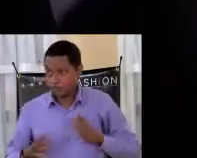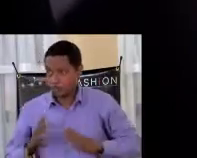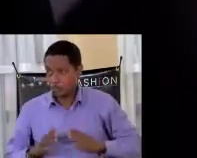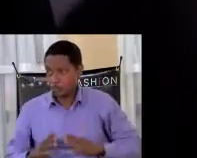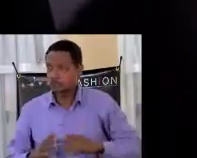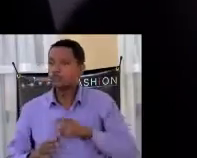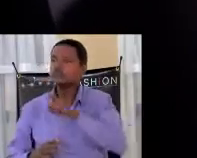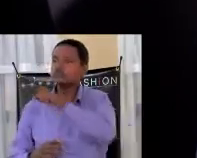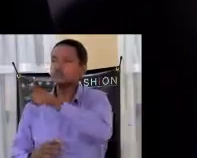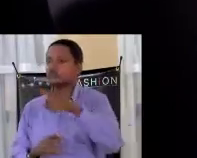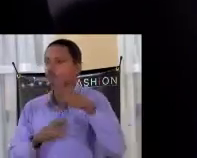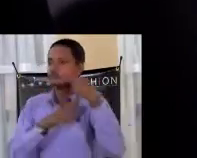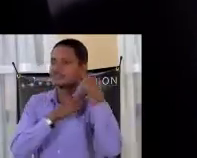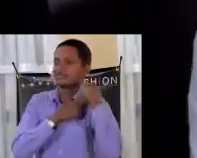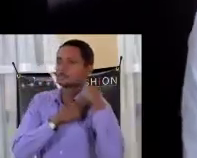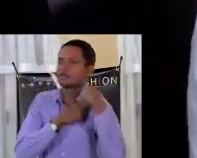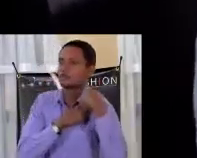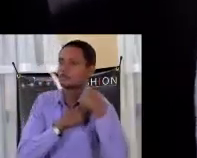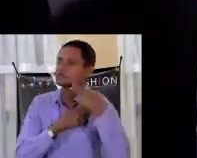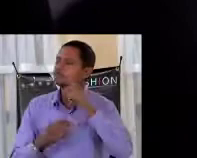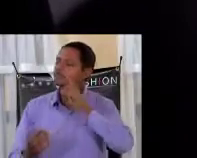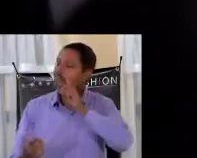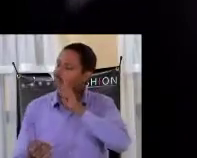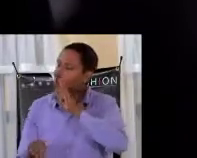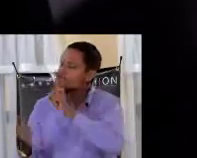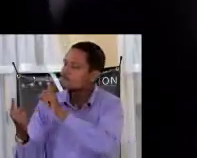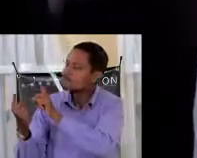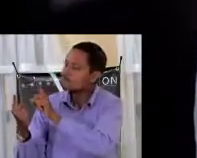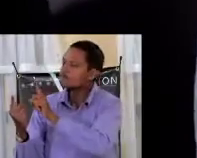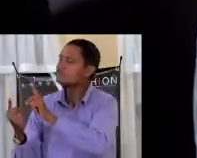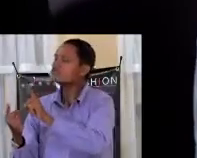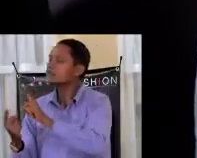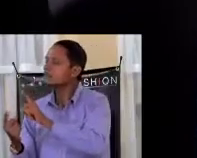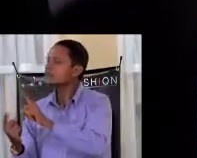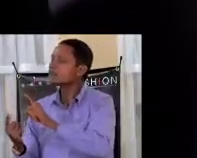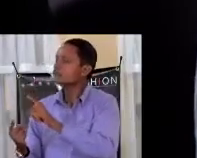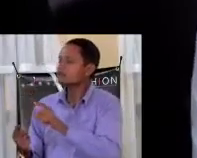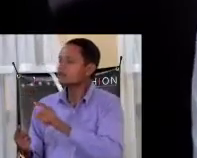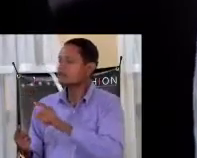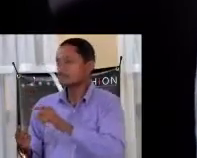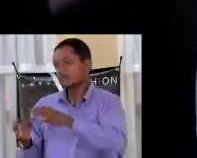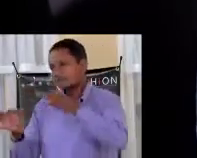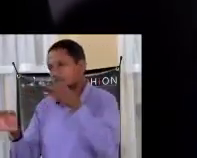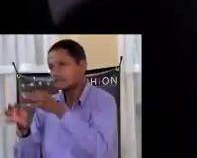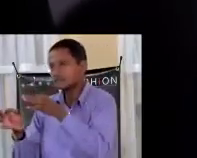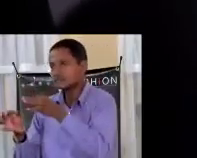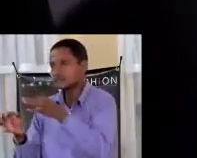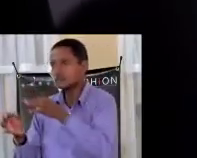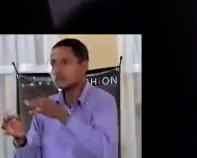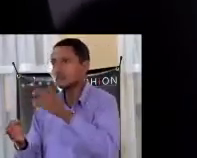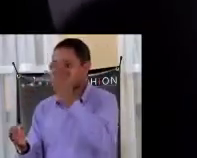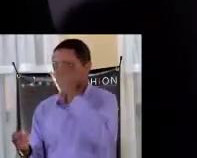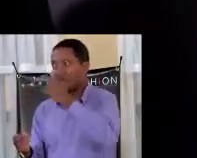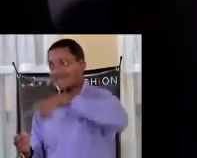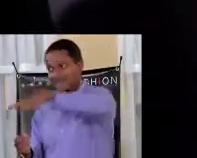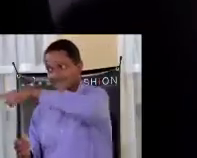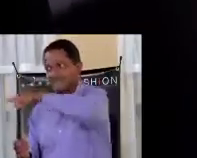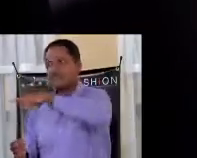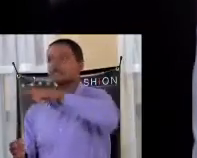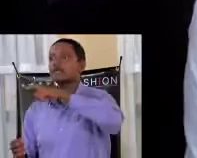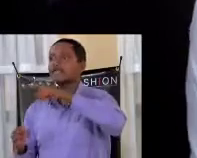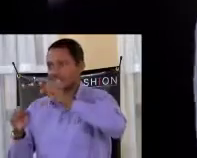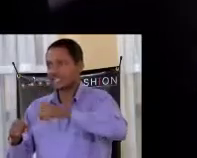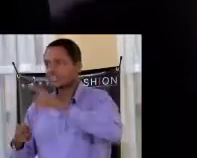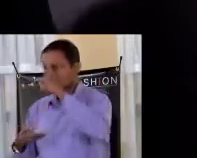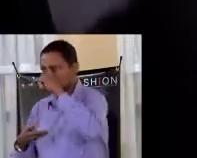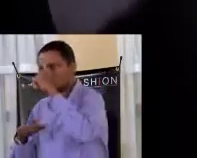and tell me why I must trust you, why must I spend, I spent a lot of time understanding price points with the designers. Every designer